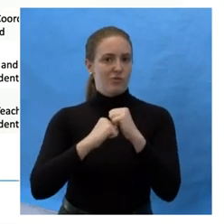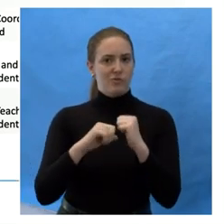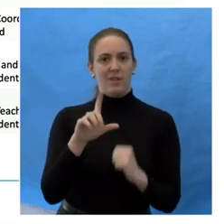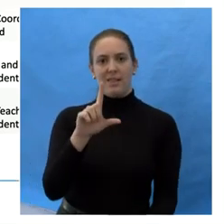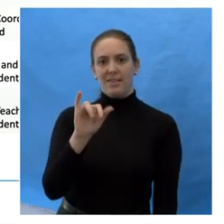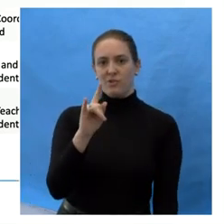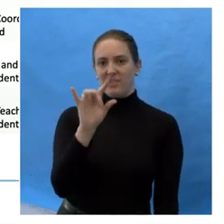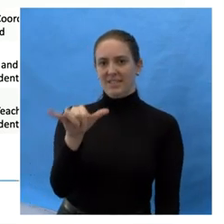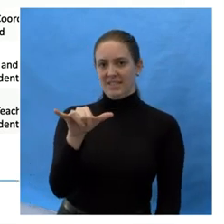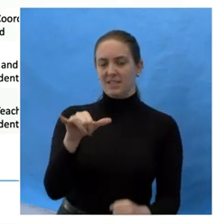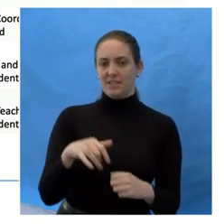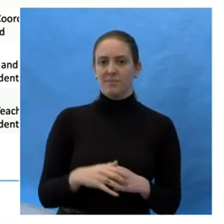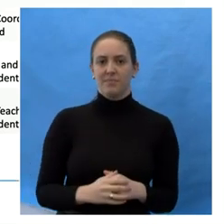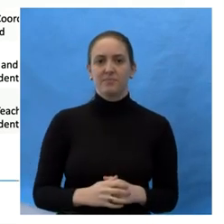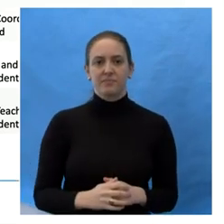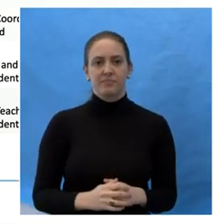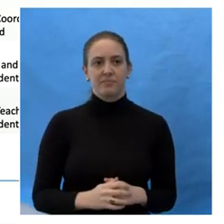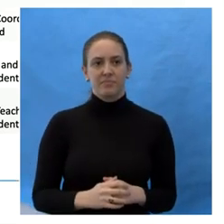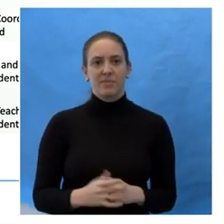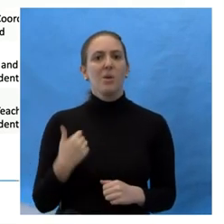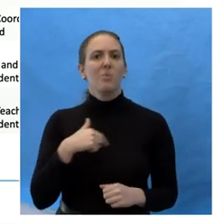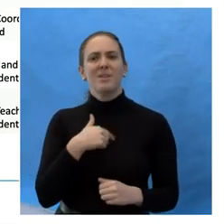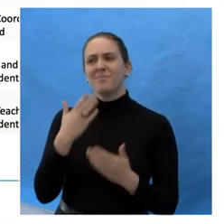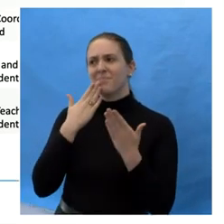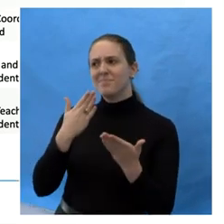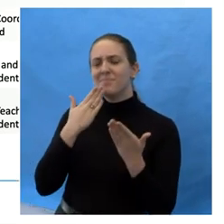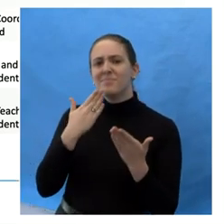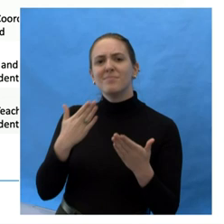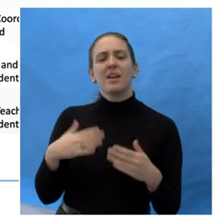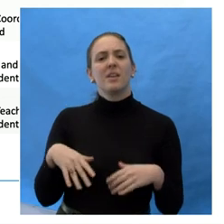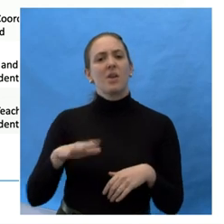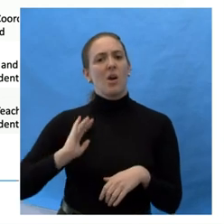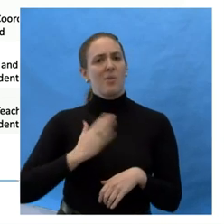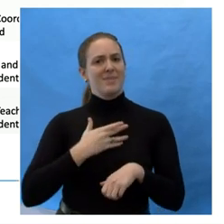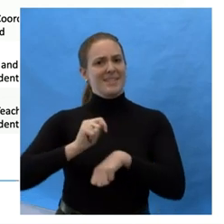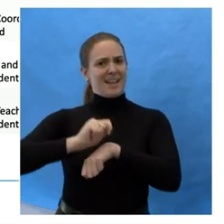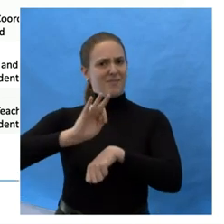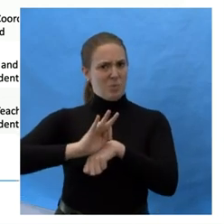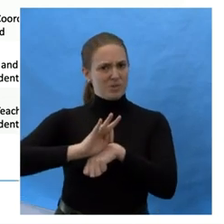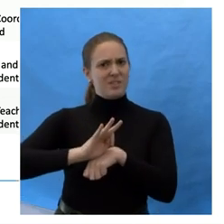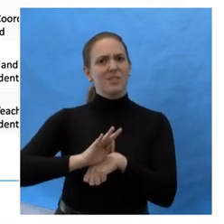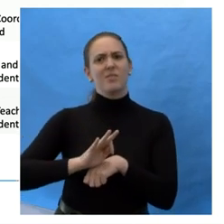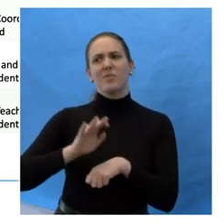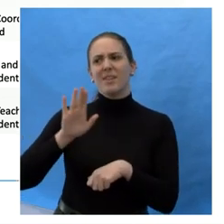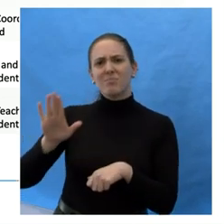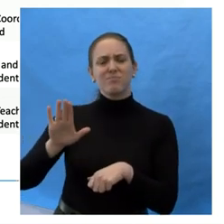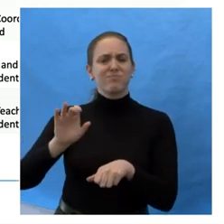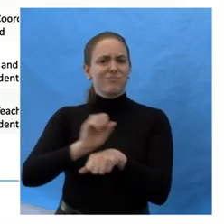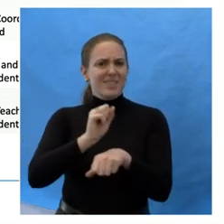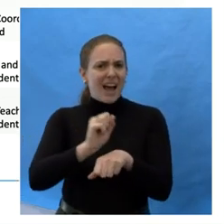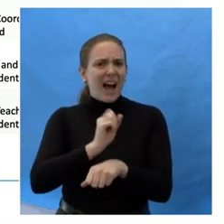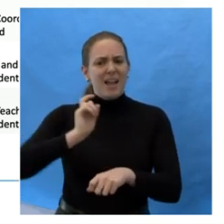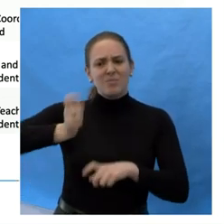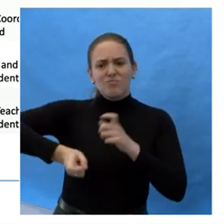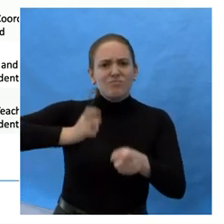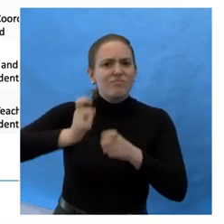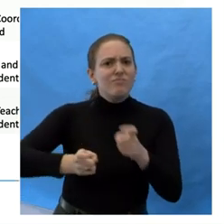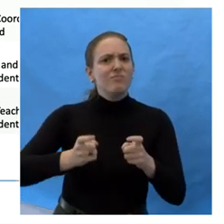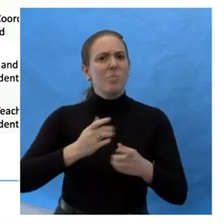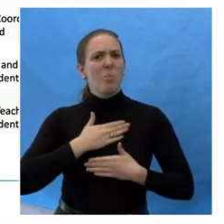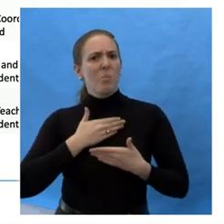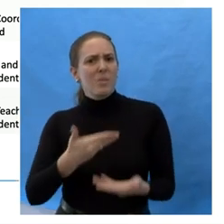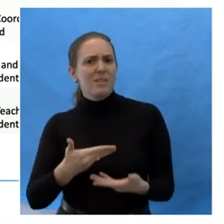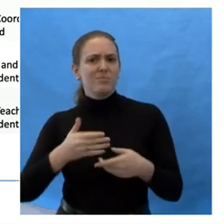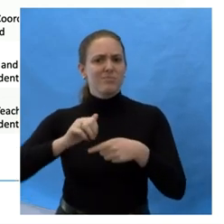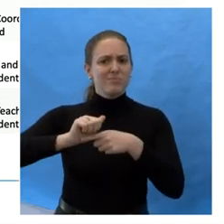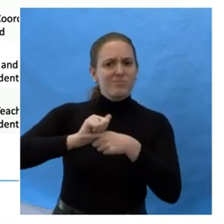We are grateful to the members of the Early Literacy Education Task Force who dedicated time to meet and share their insights and